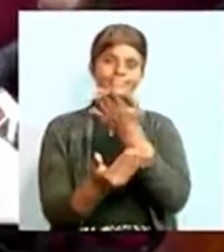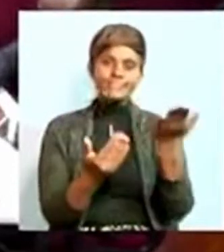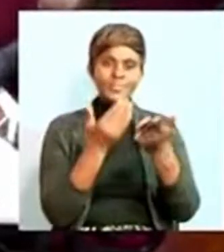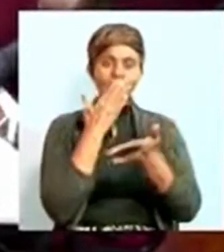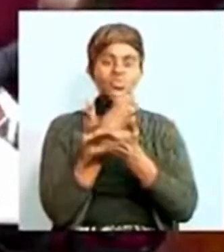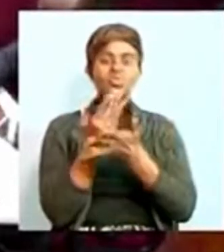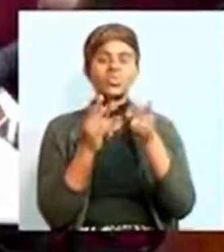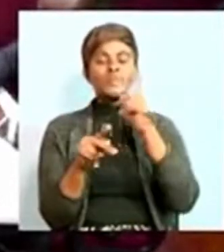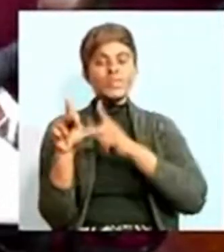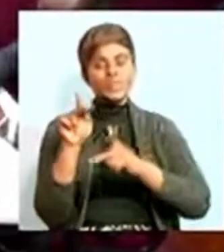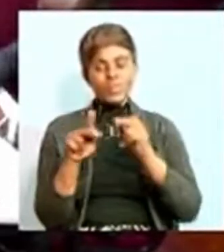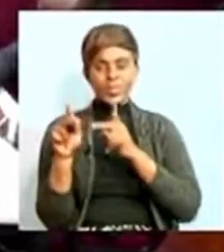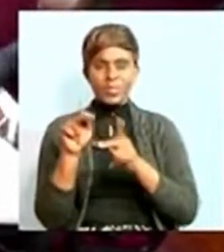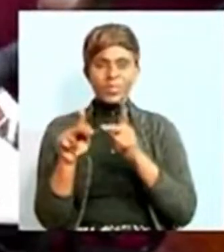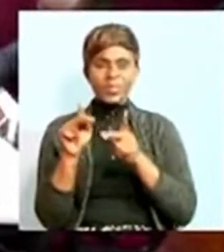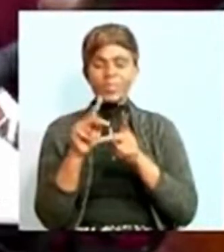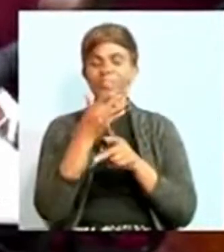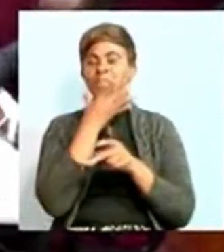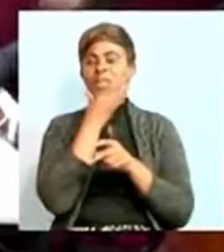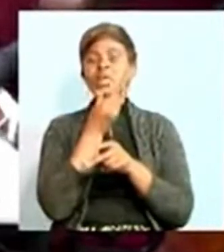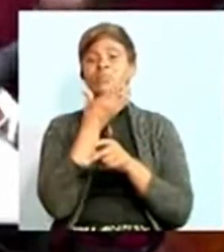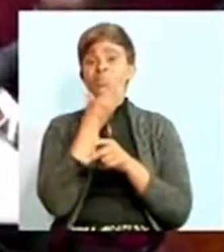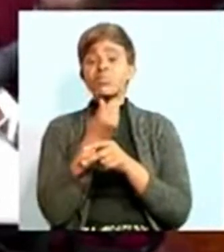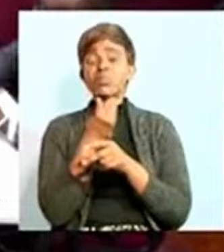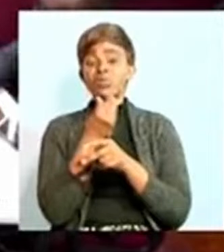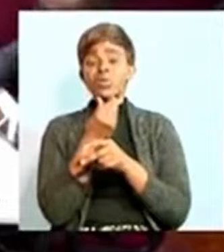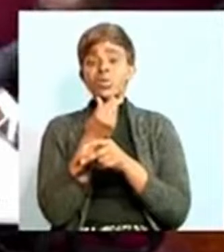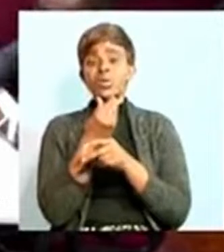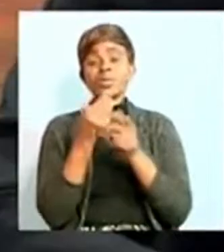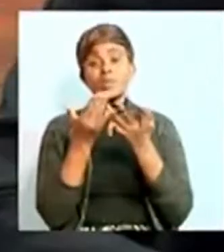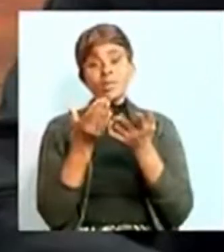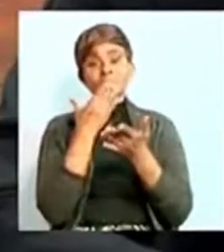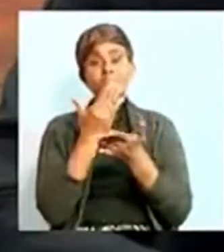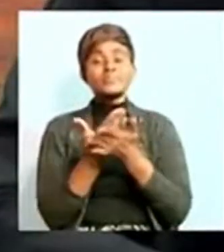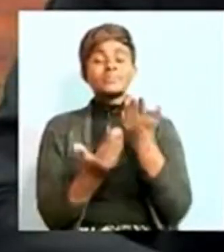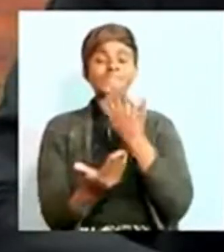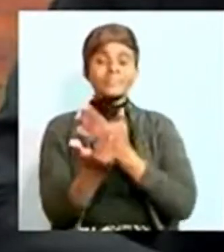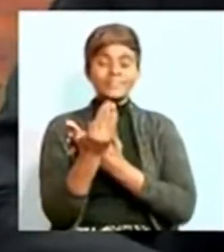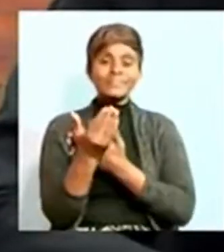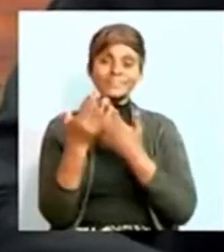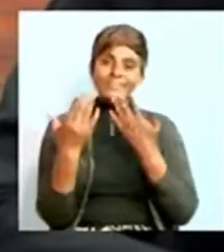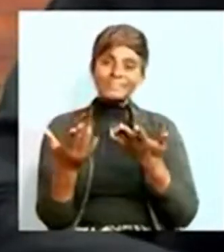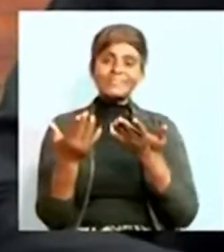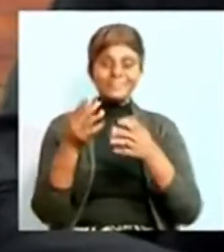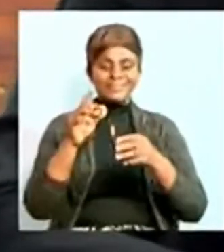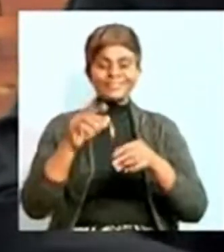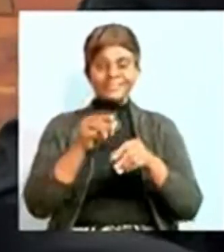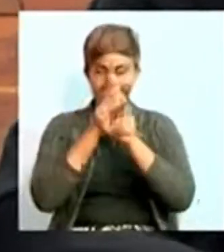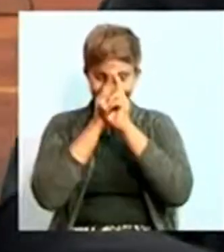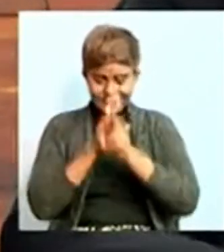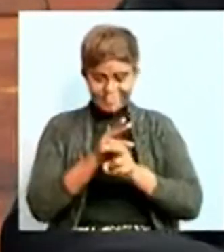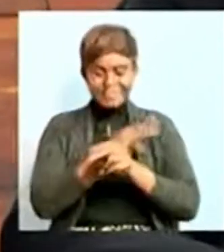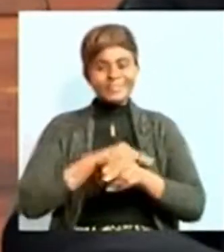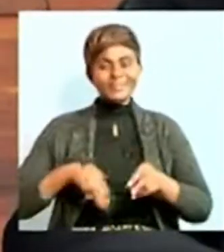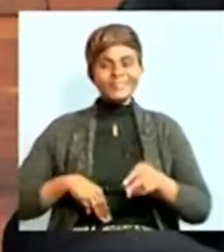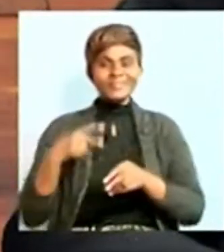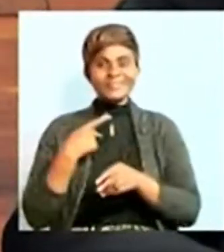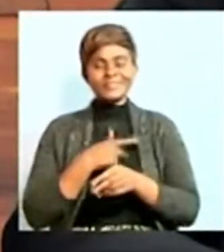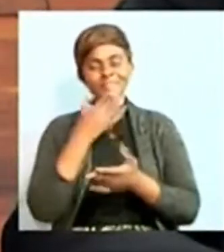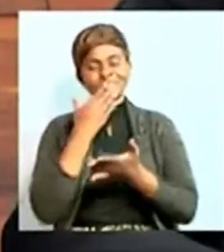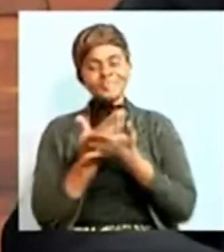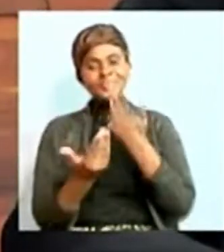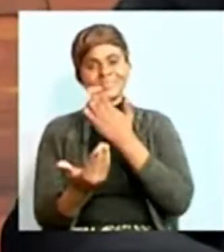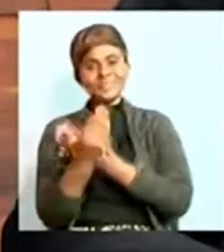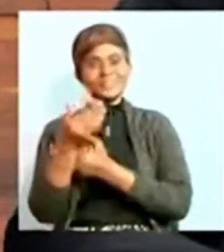people of Mandevu. Good morning, fellow honorable members of Parliament. Morning, our